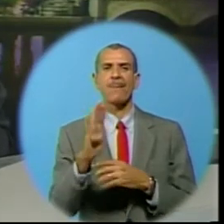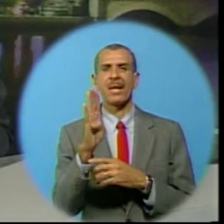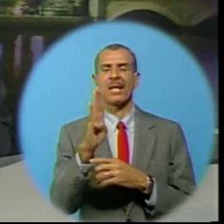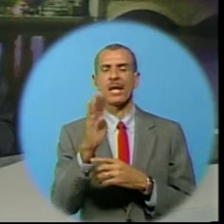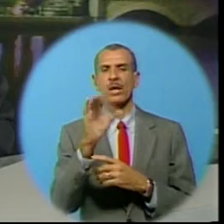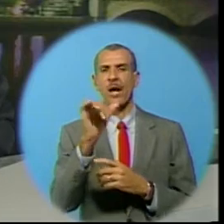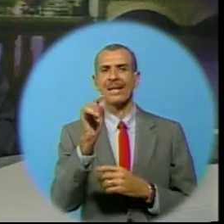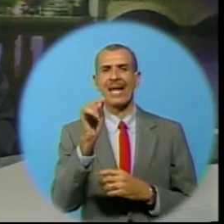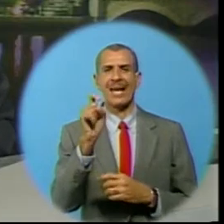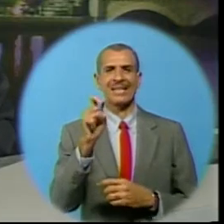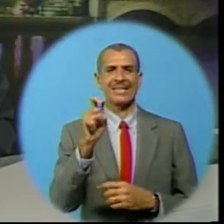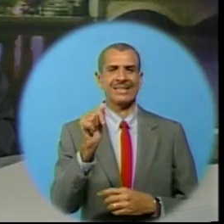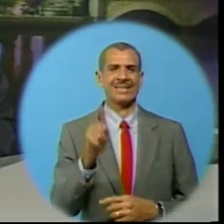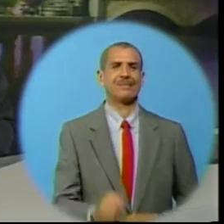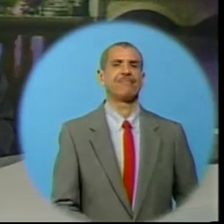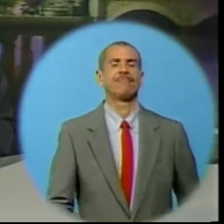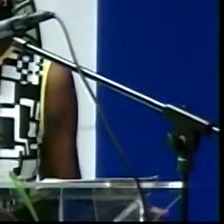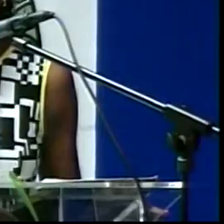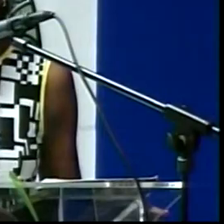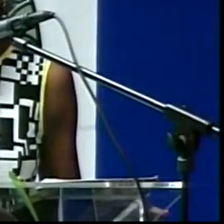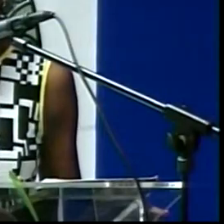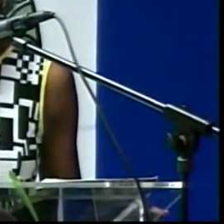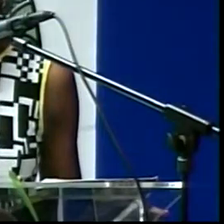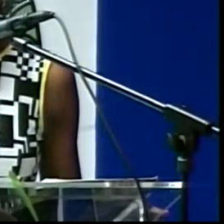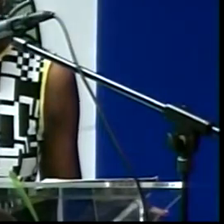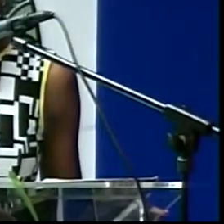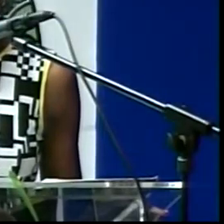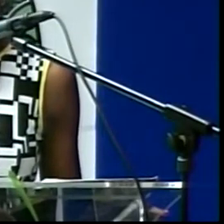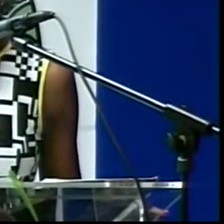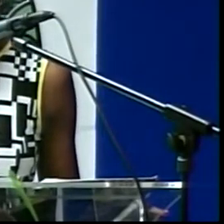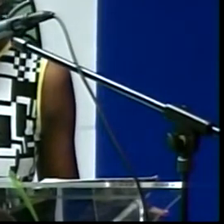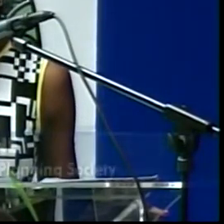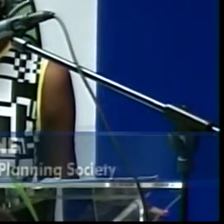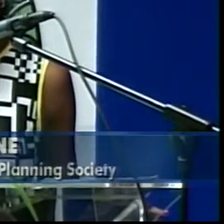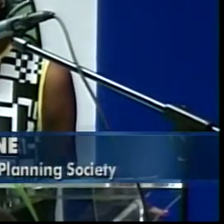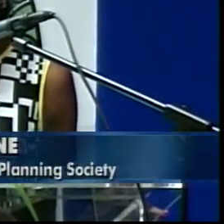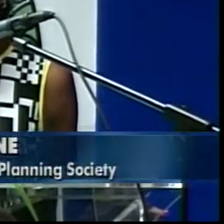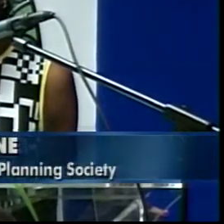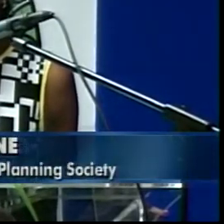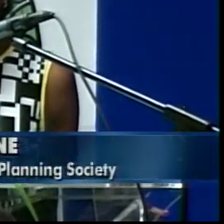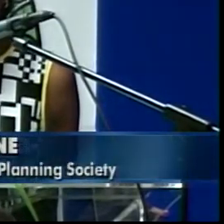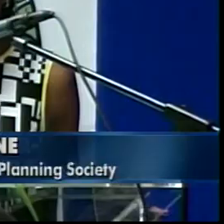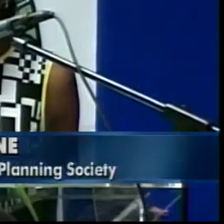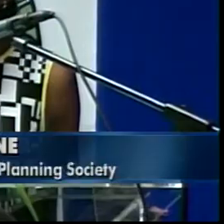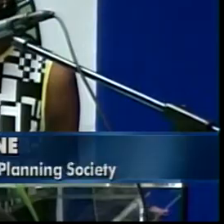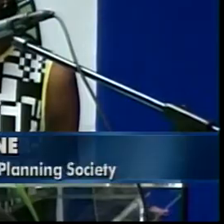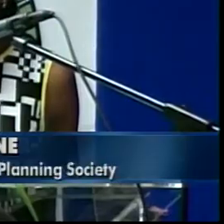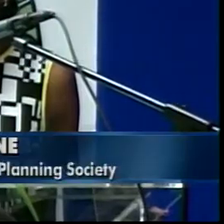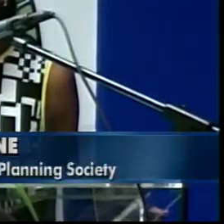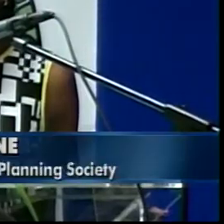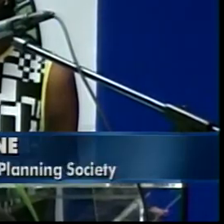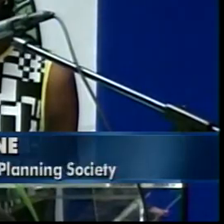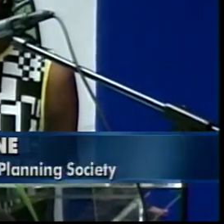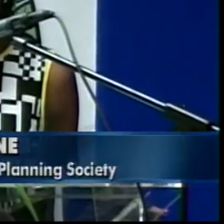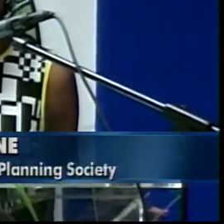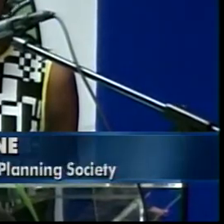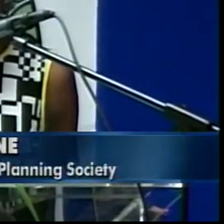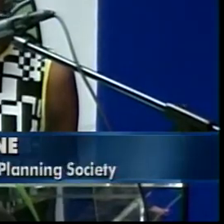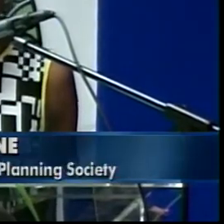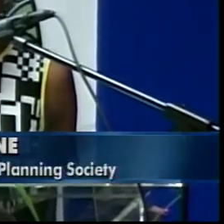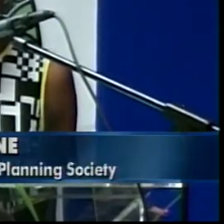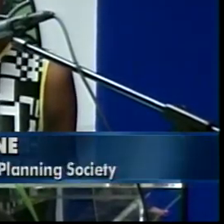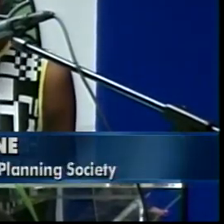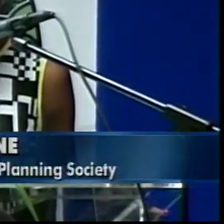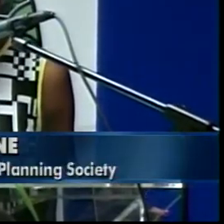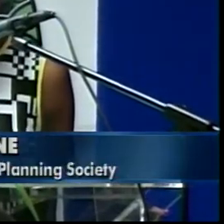Context. We need to pay some attention because we are a tourist-oriented destination, and wherever people go, they want to